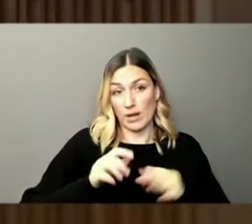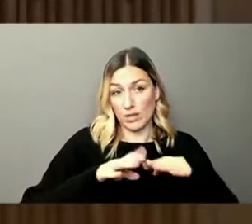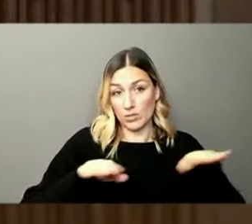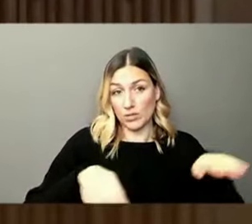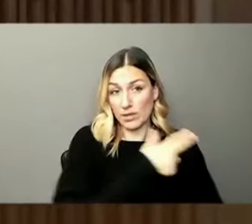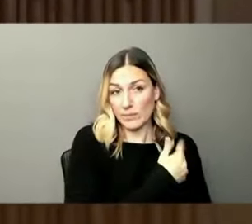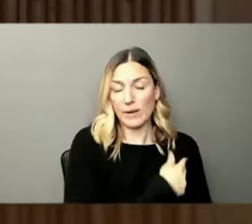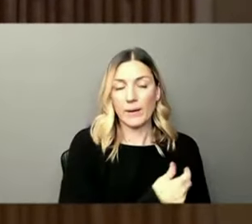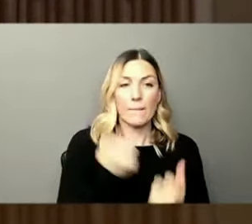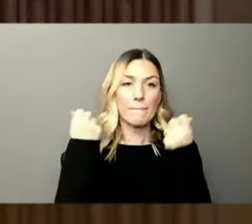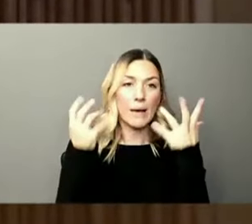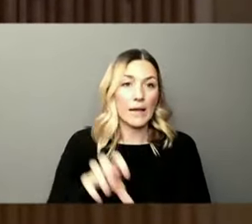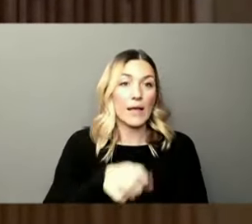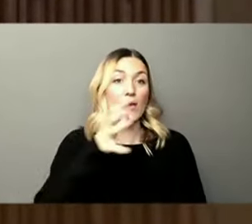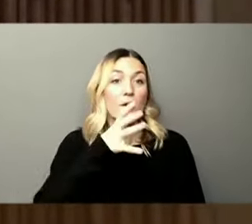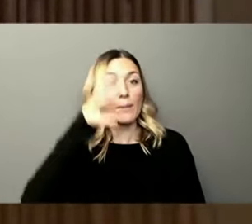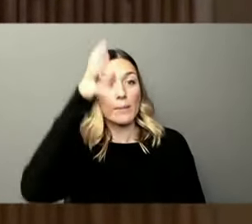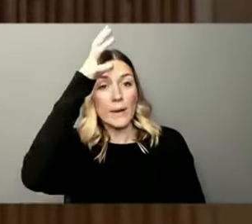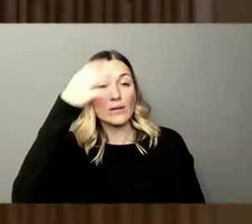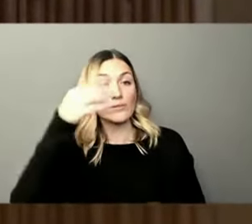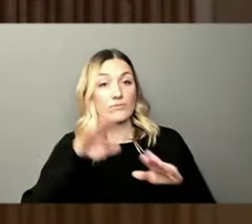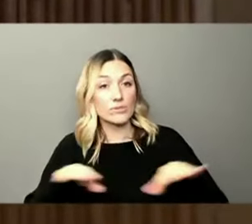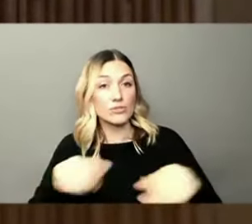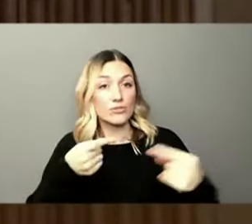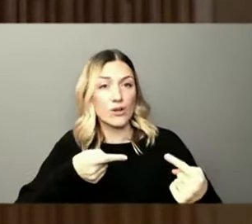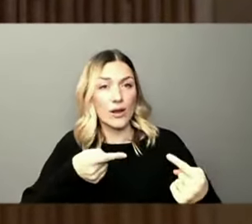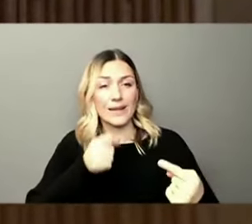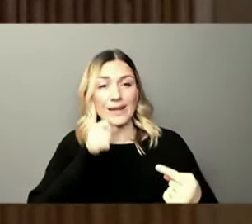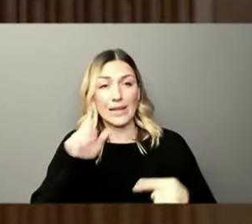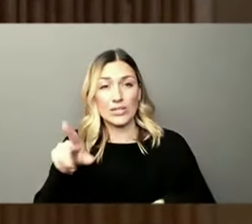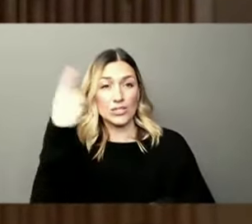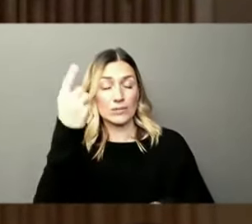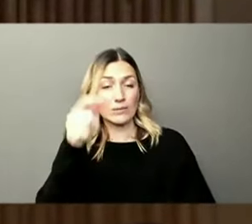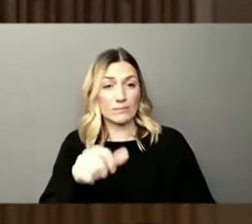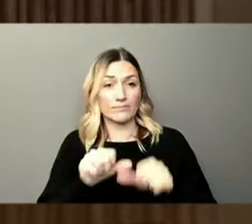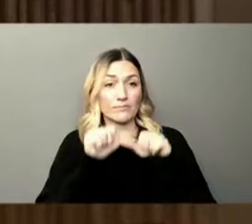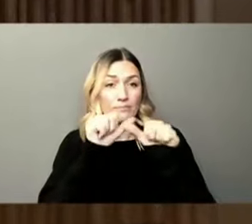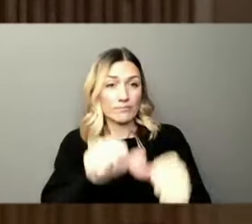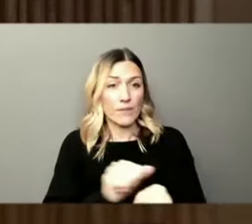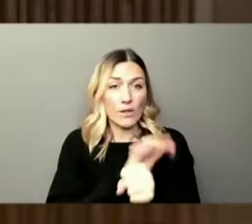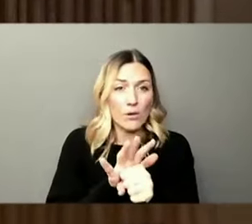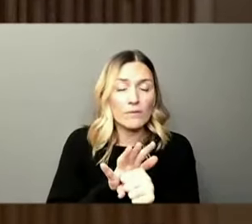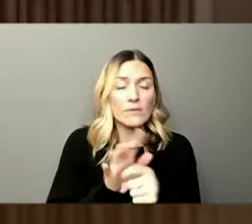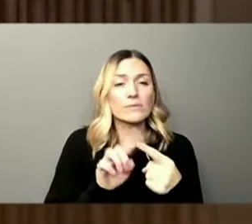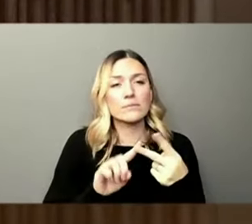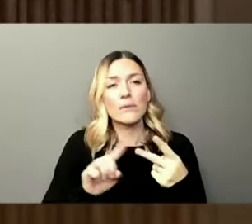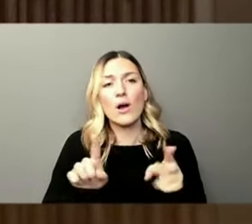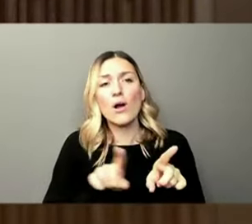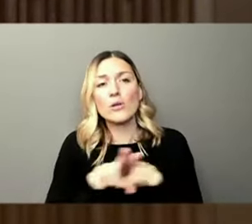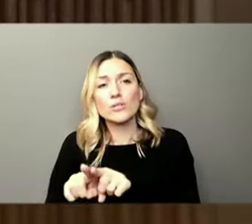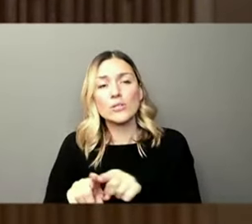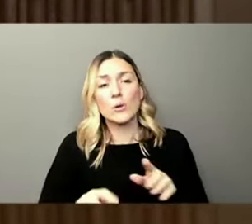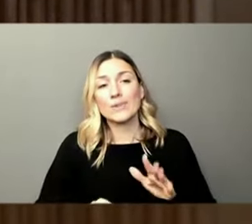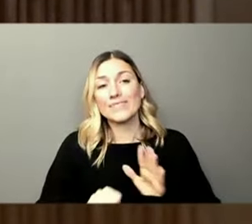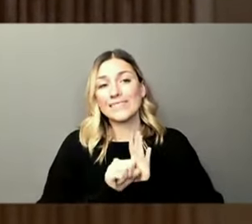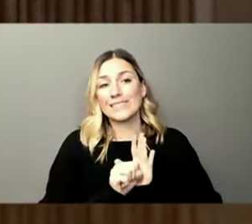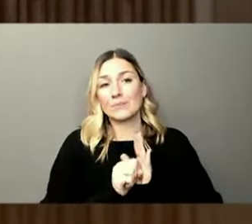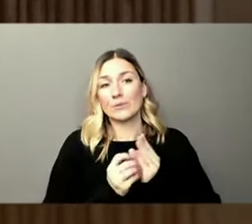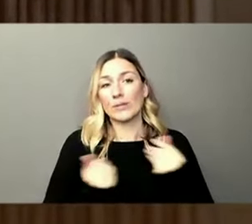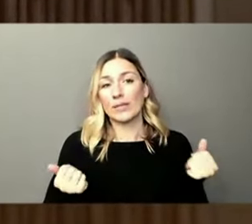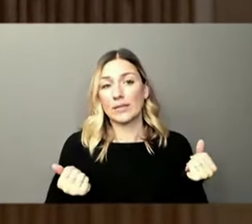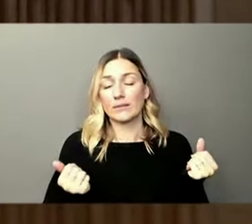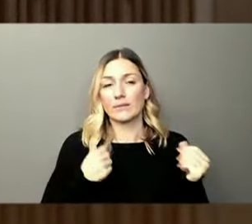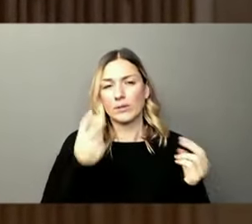children struggling not only with the long COVID diagnosis, but also to find symptom relief. In reflecting on our experience,